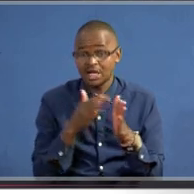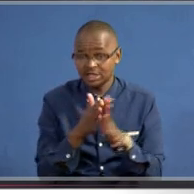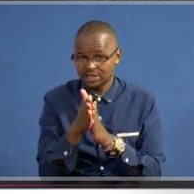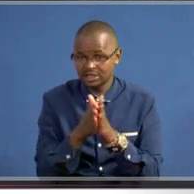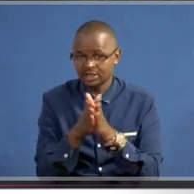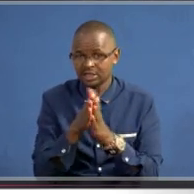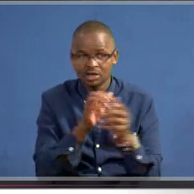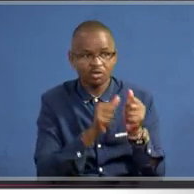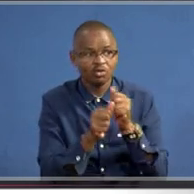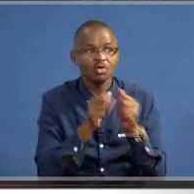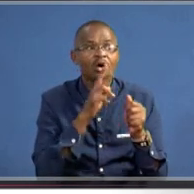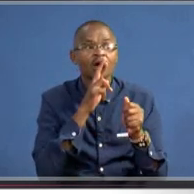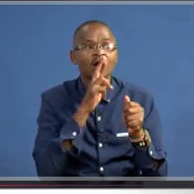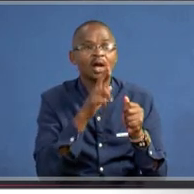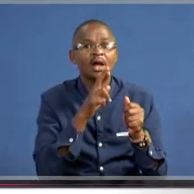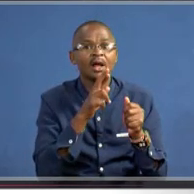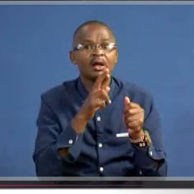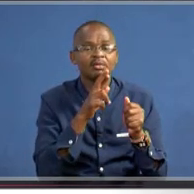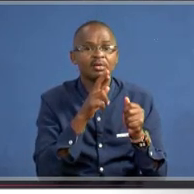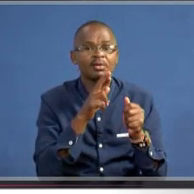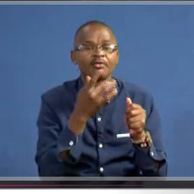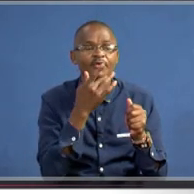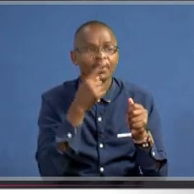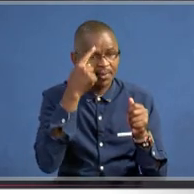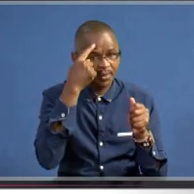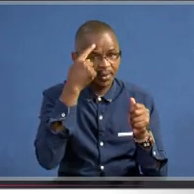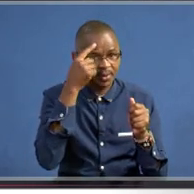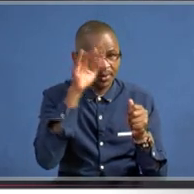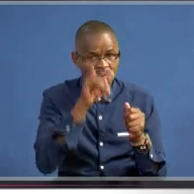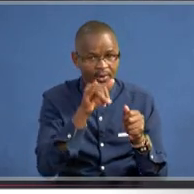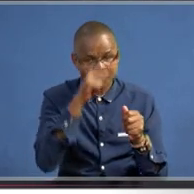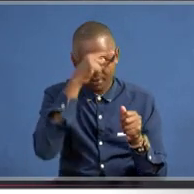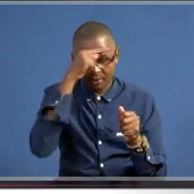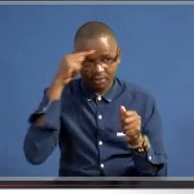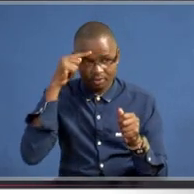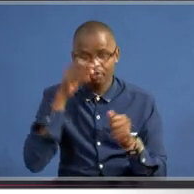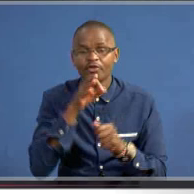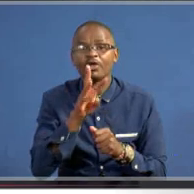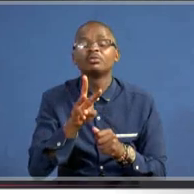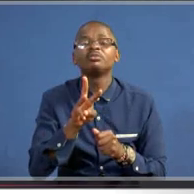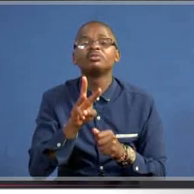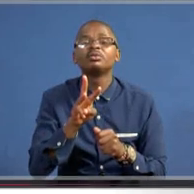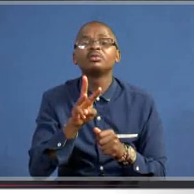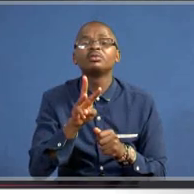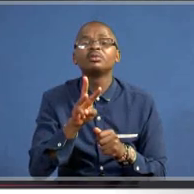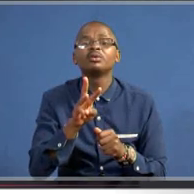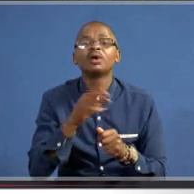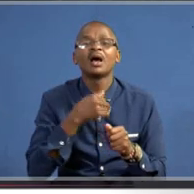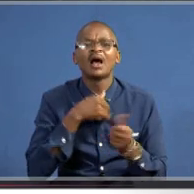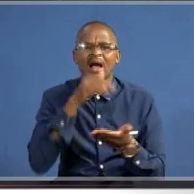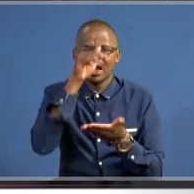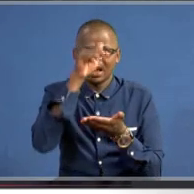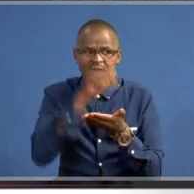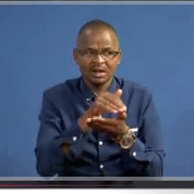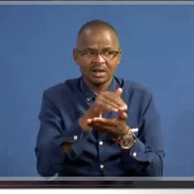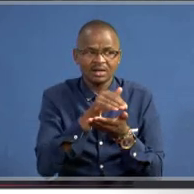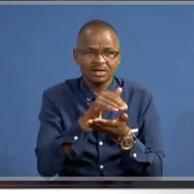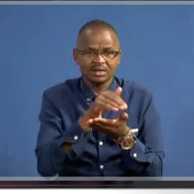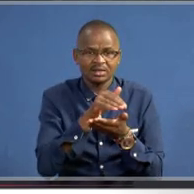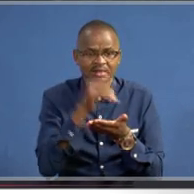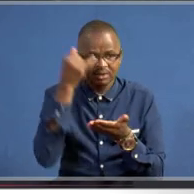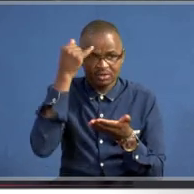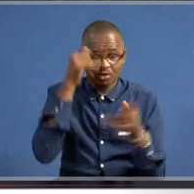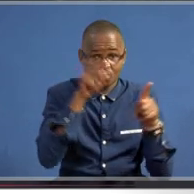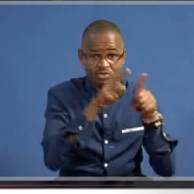which are being favoured by the rate cap Act because the cost of their loans are lower I imagine